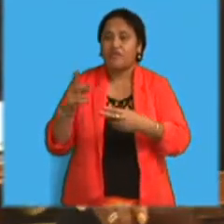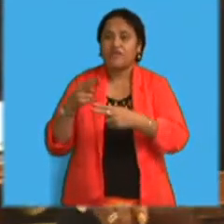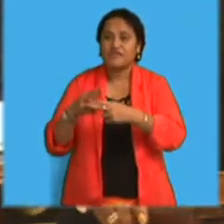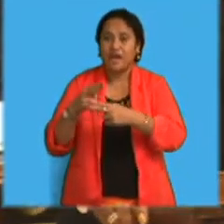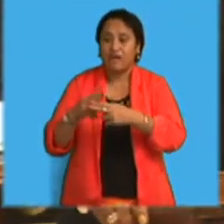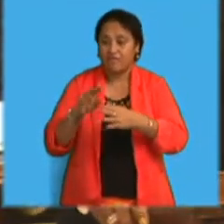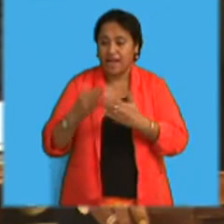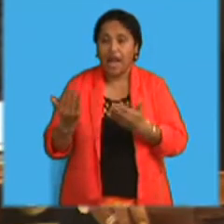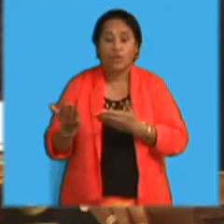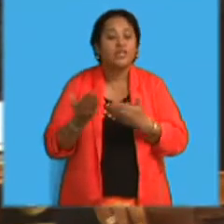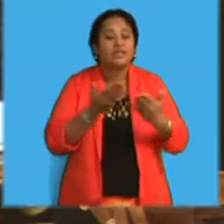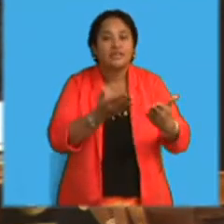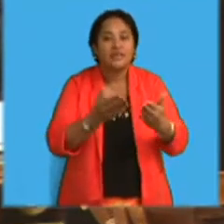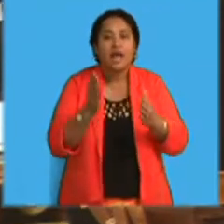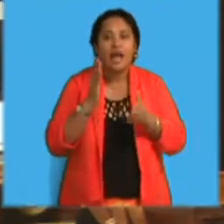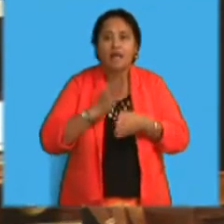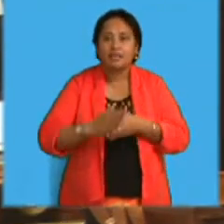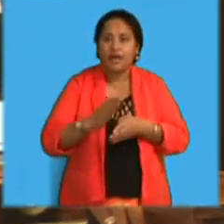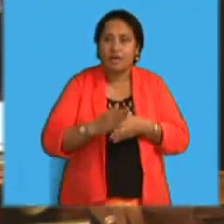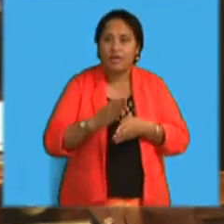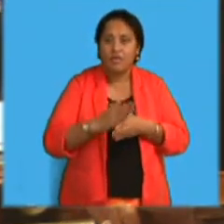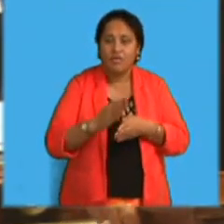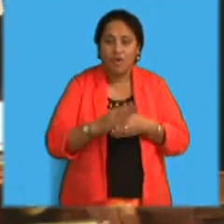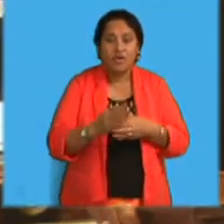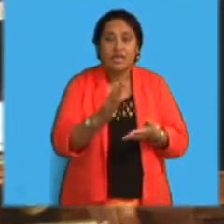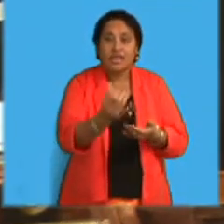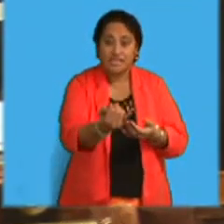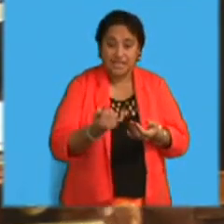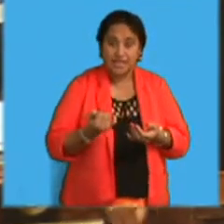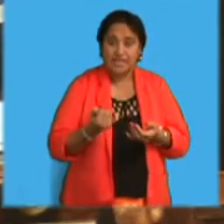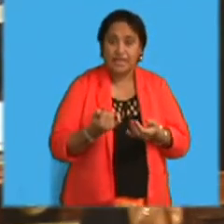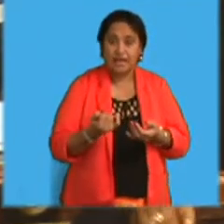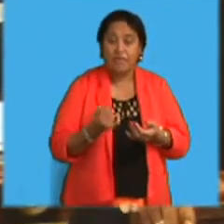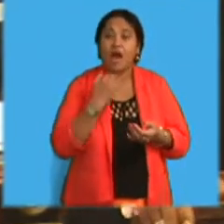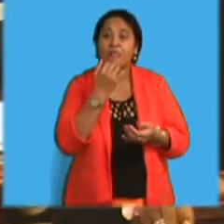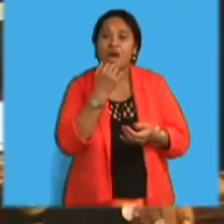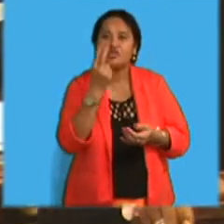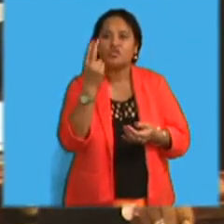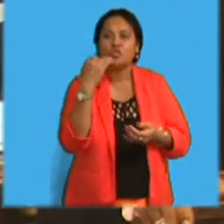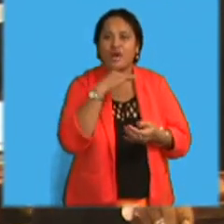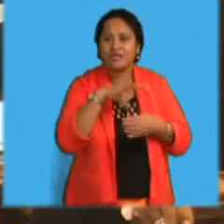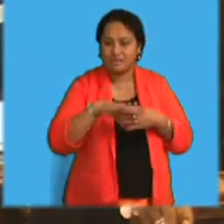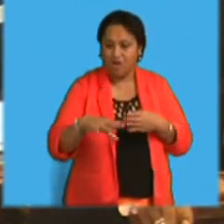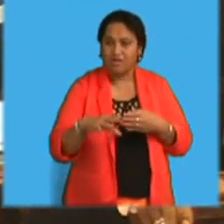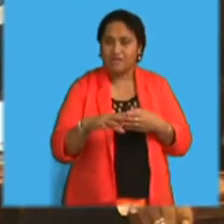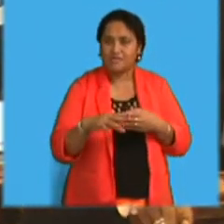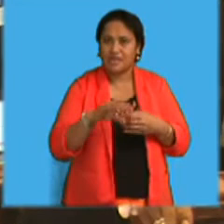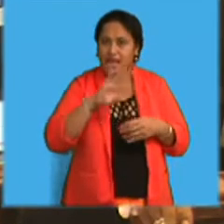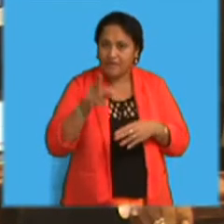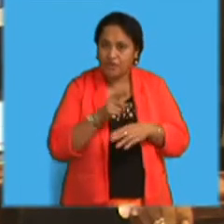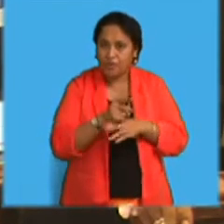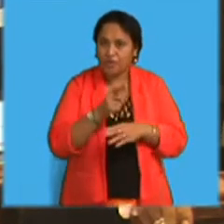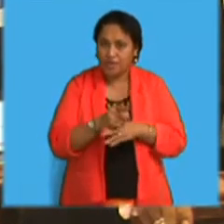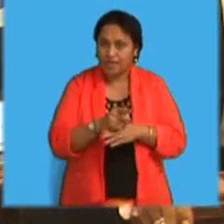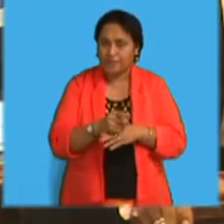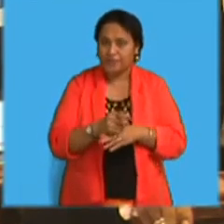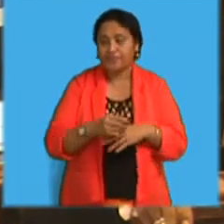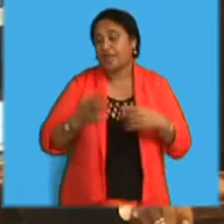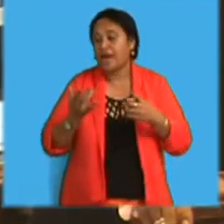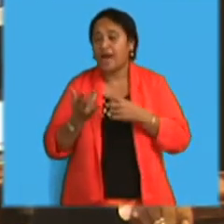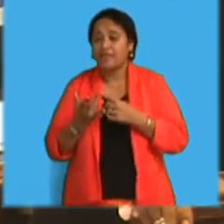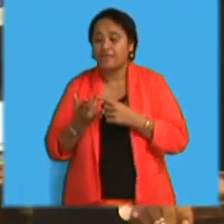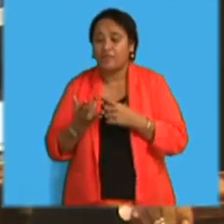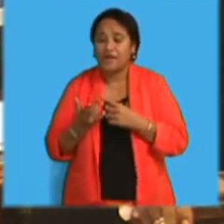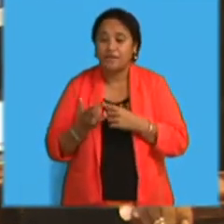Ben's Trading Limited, and his weekly income is $200, Madam Speaker. Ms. Elizabeth Lomani of Walekutu is operating a canteen business from the support she